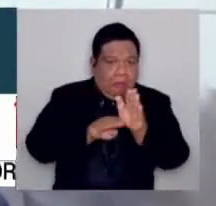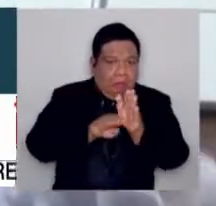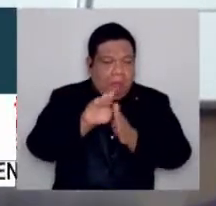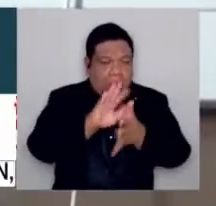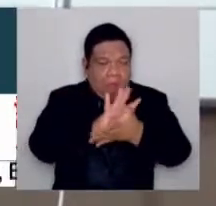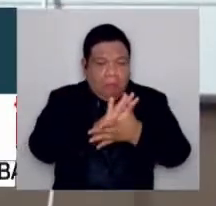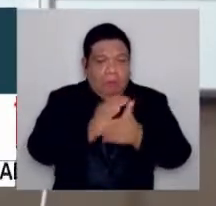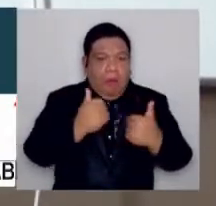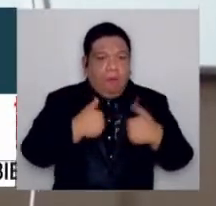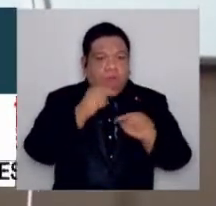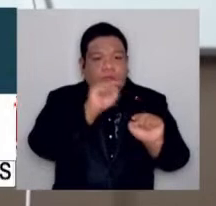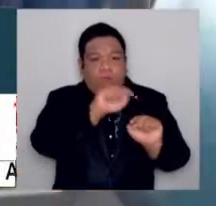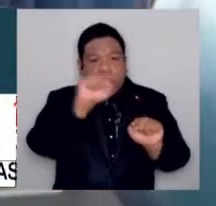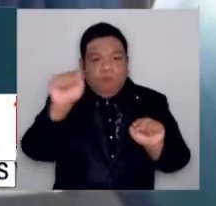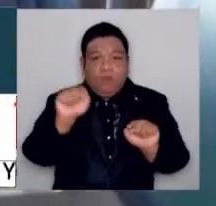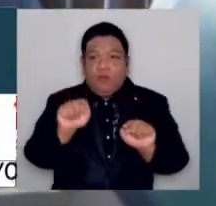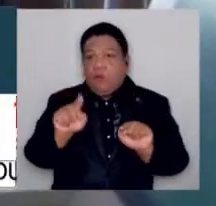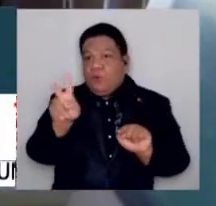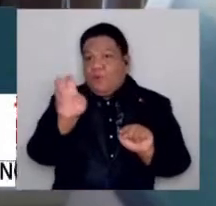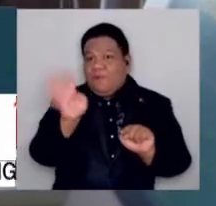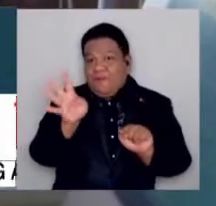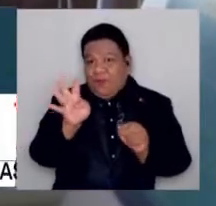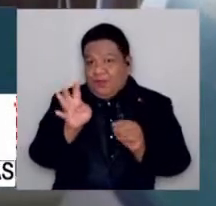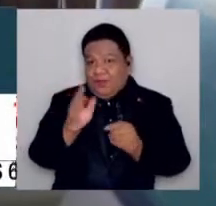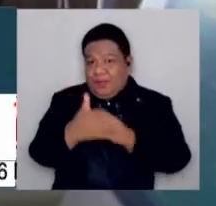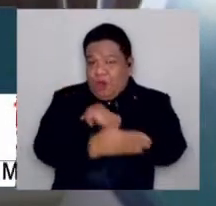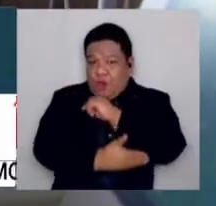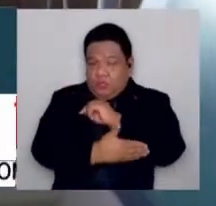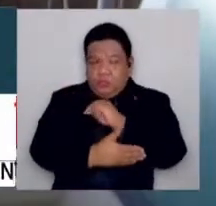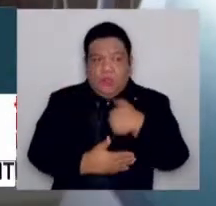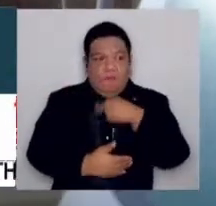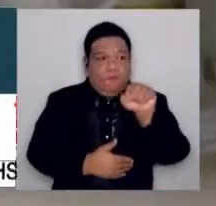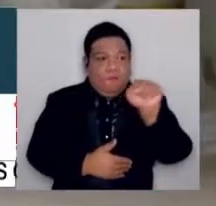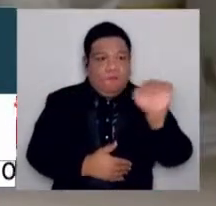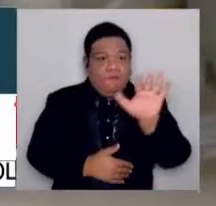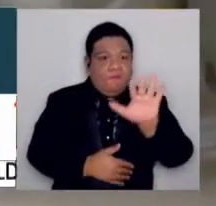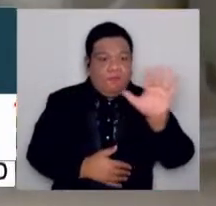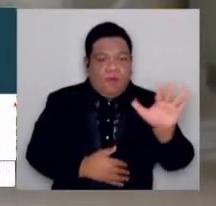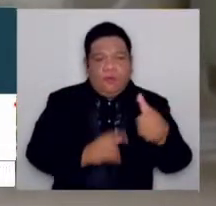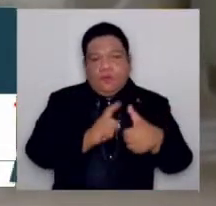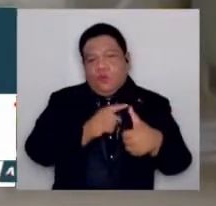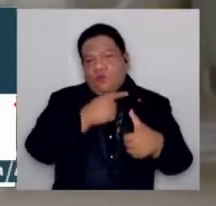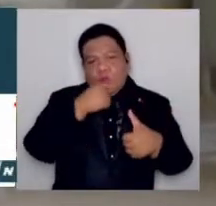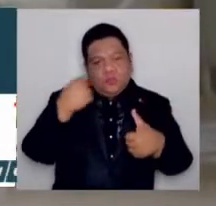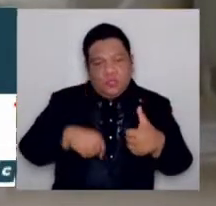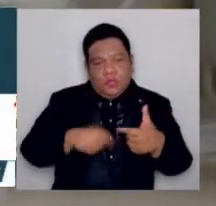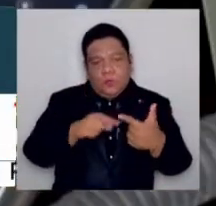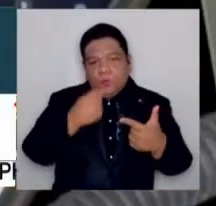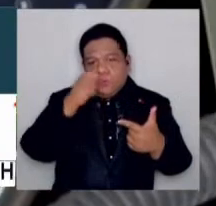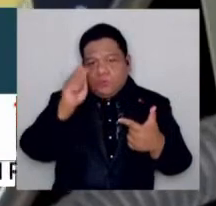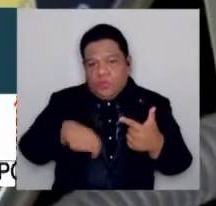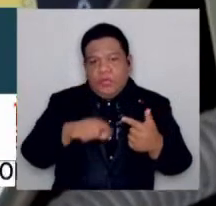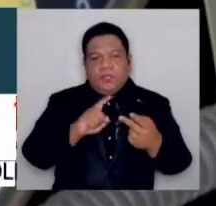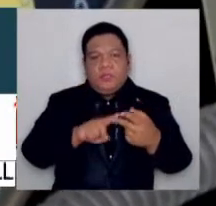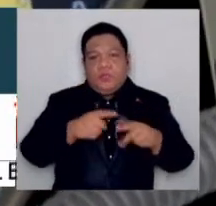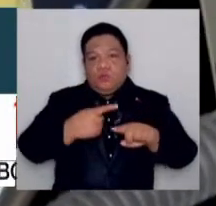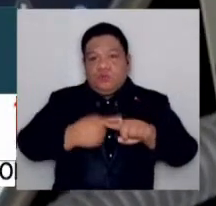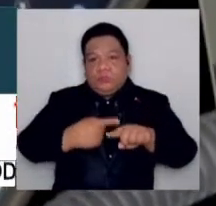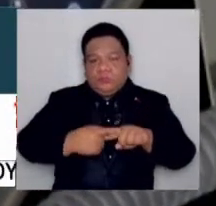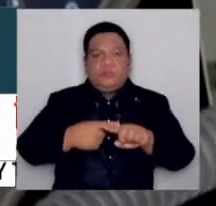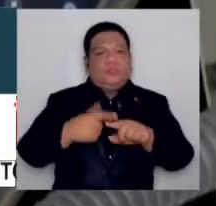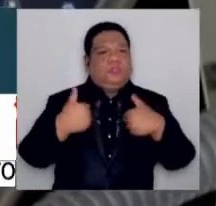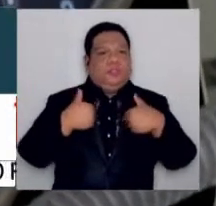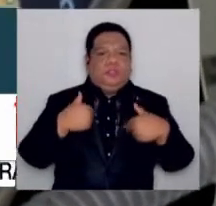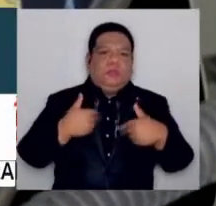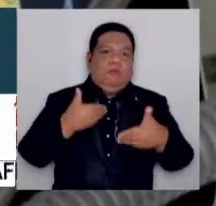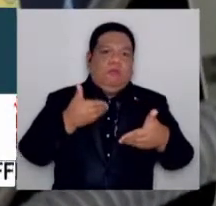out of 240 countries, with Russia, Ukraine, and Greece posting record levels or near record levels